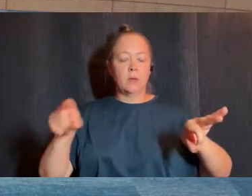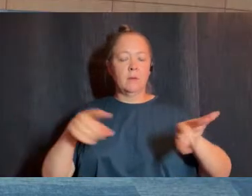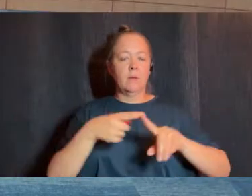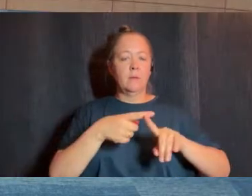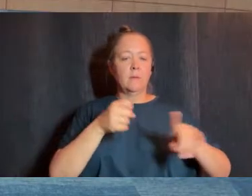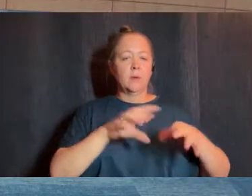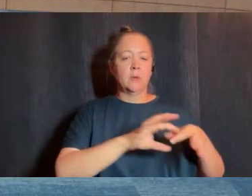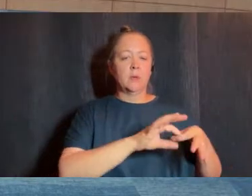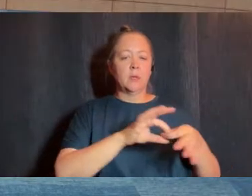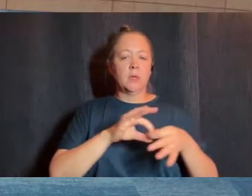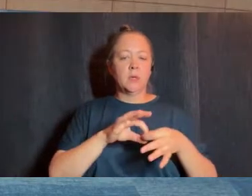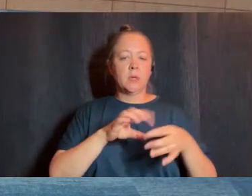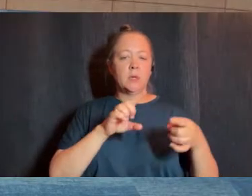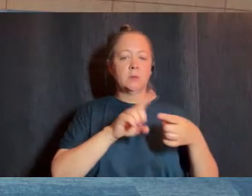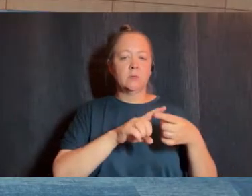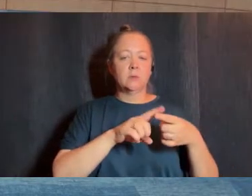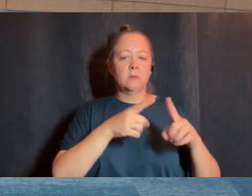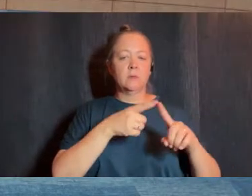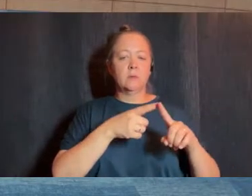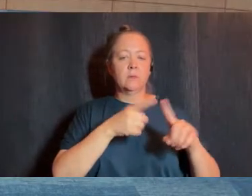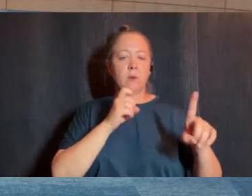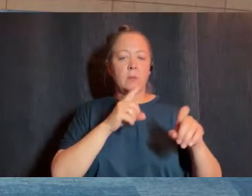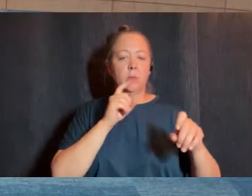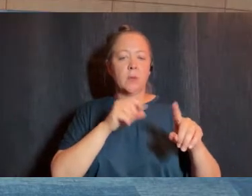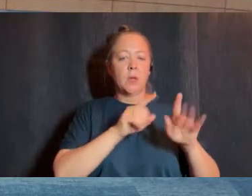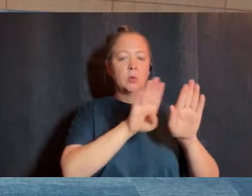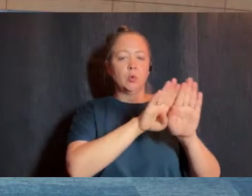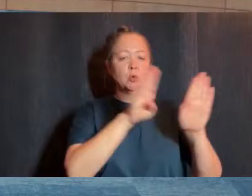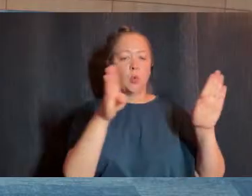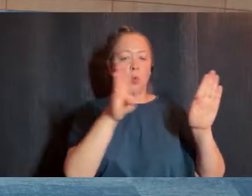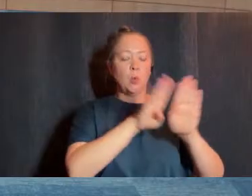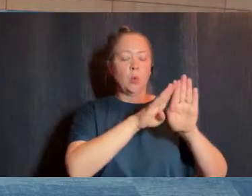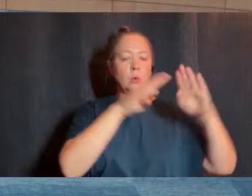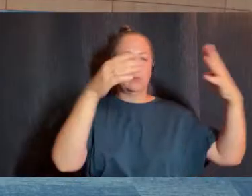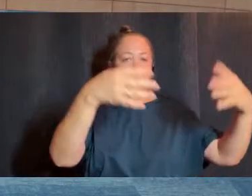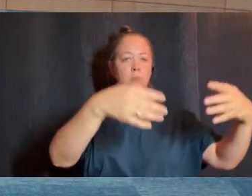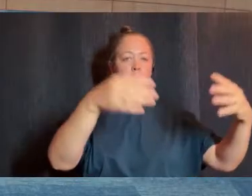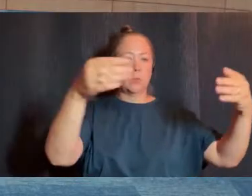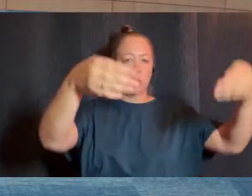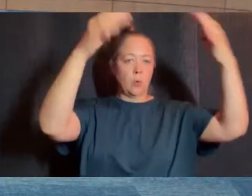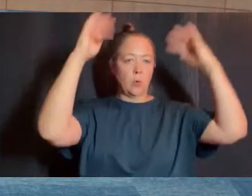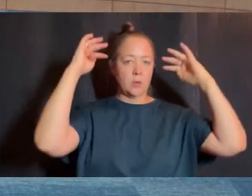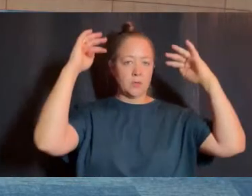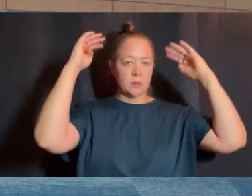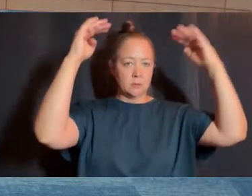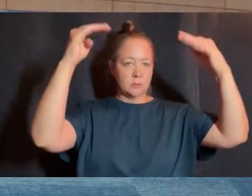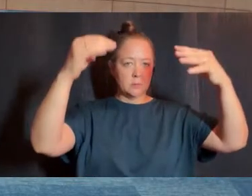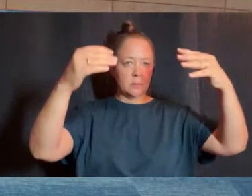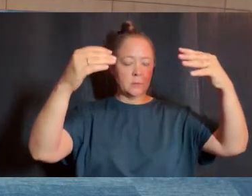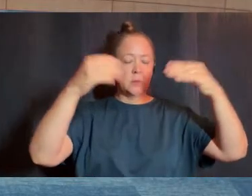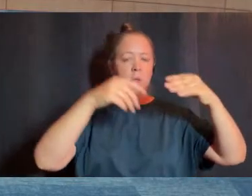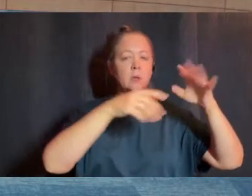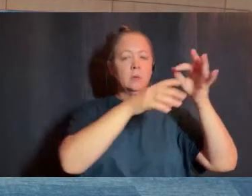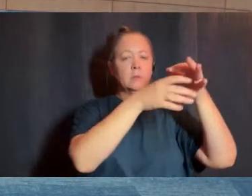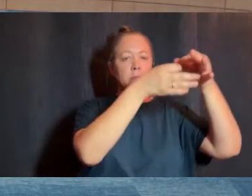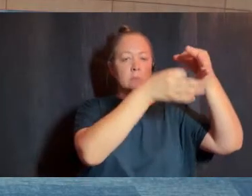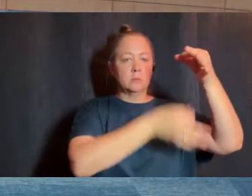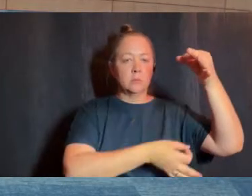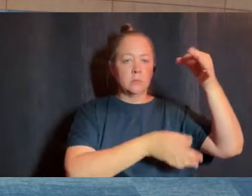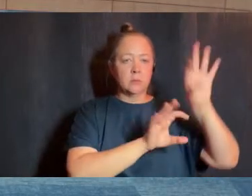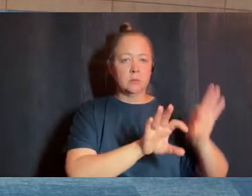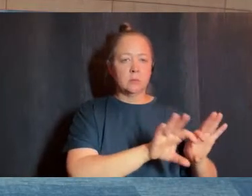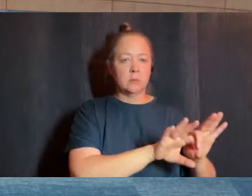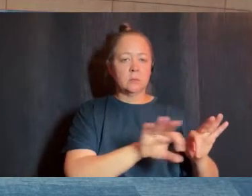the underground storage pipe. The contractor is scheduled to begin this remaining work on this coming Monday,